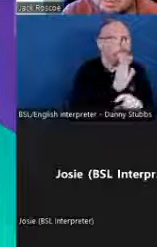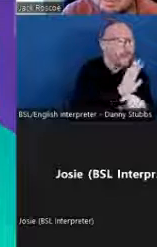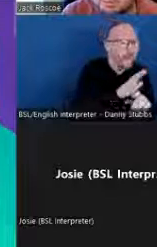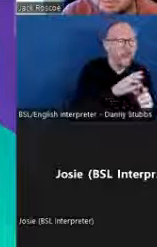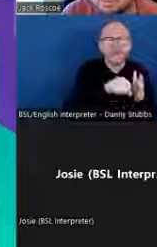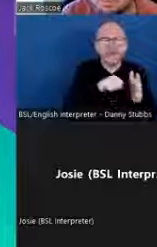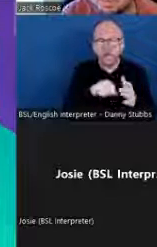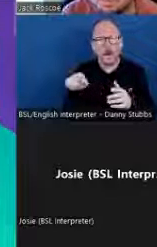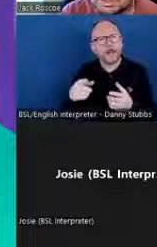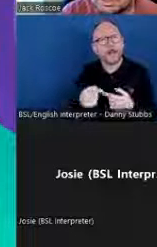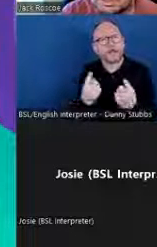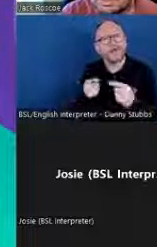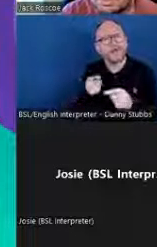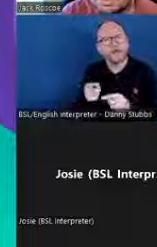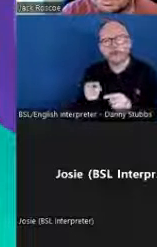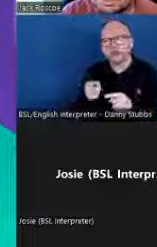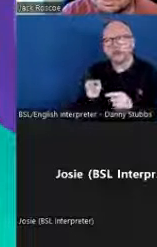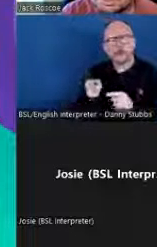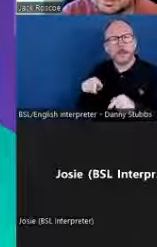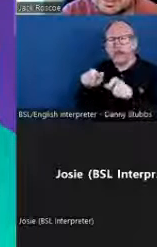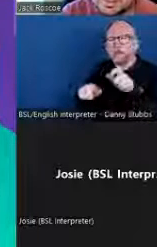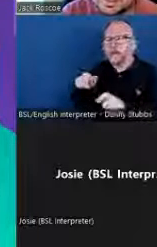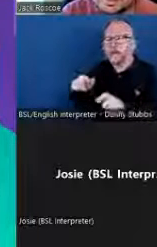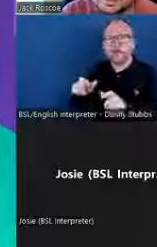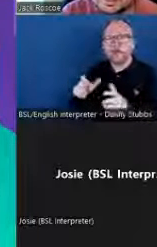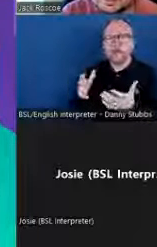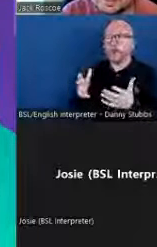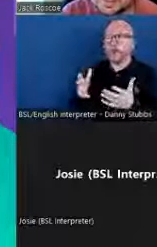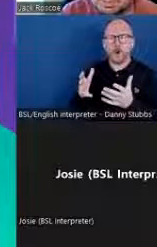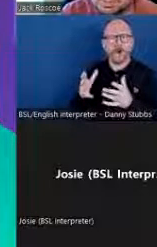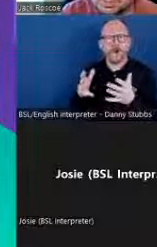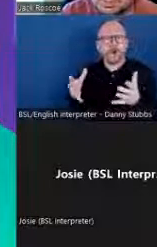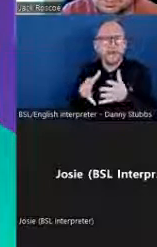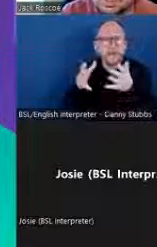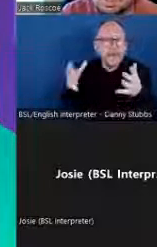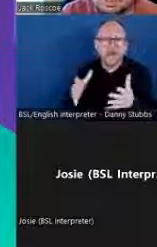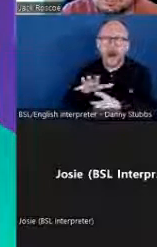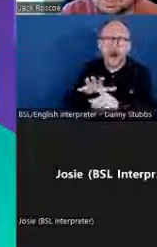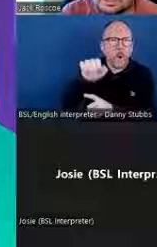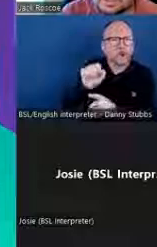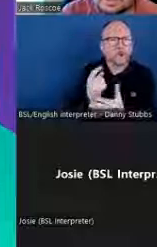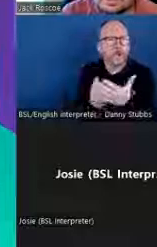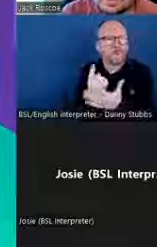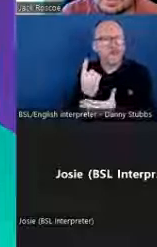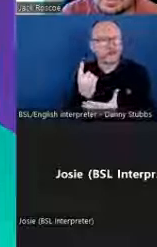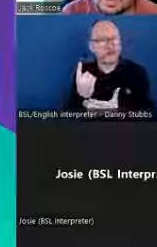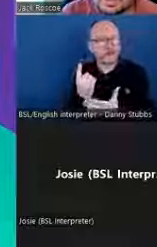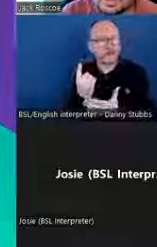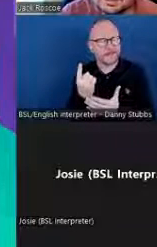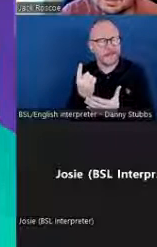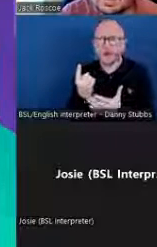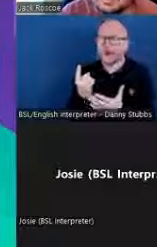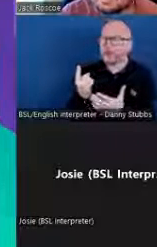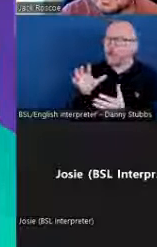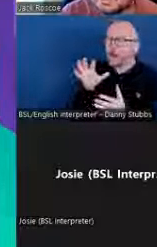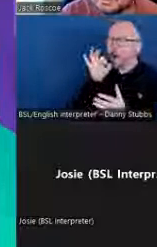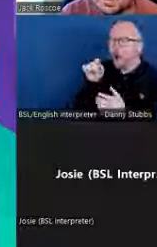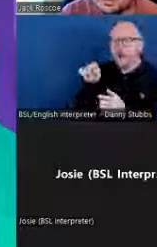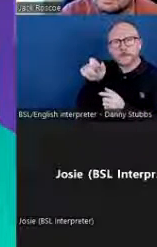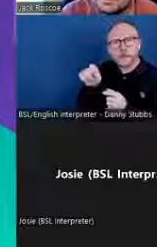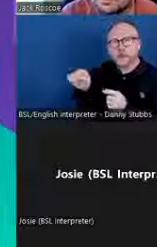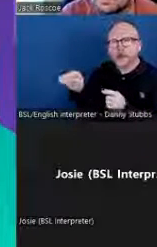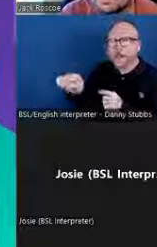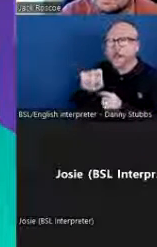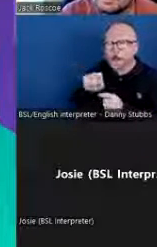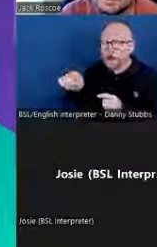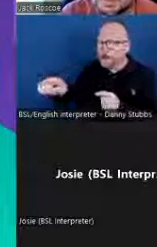where people don't do as much culture as in big cities. So a similar question could be around confidence attending specific